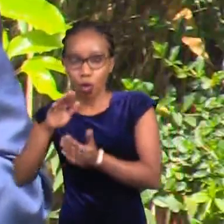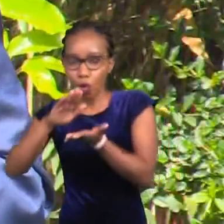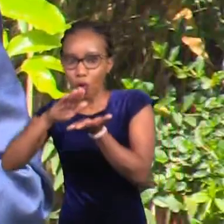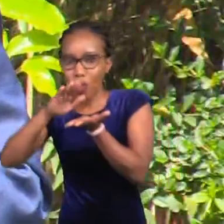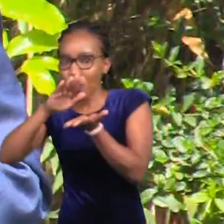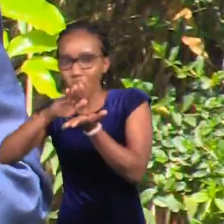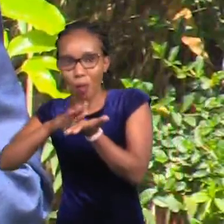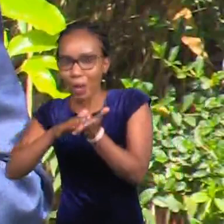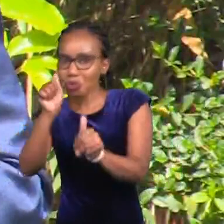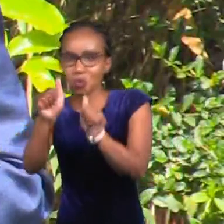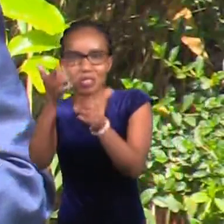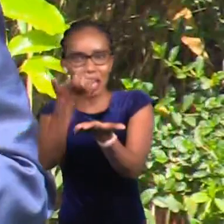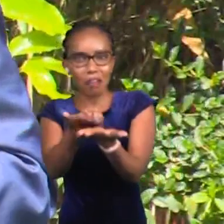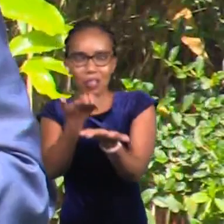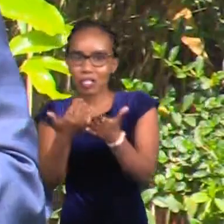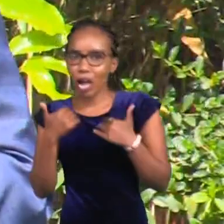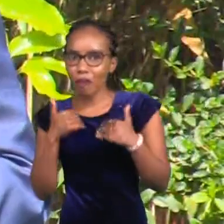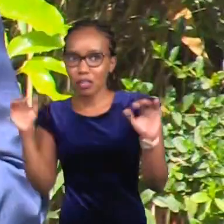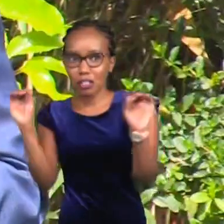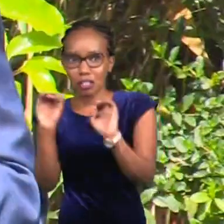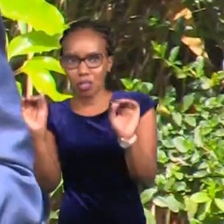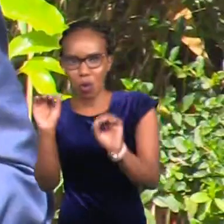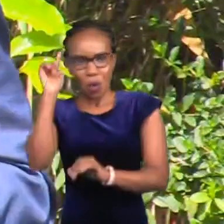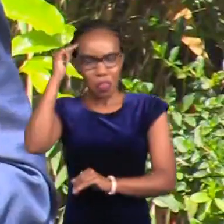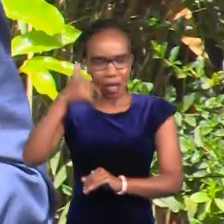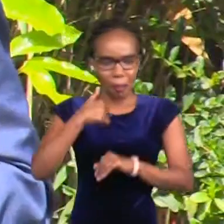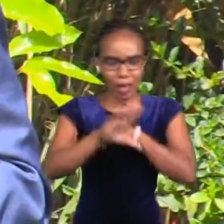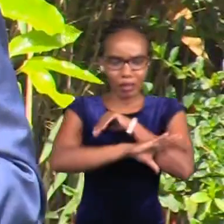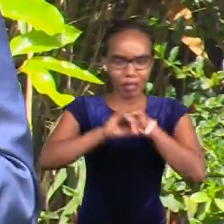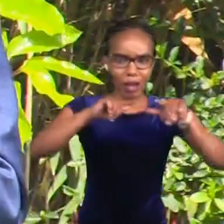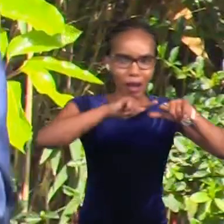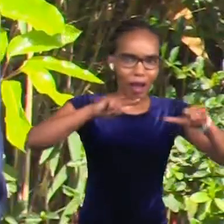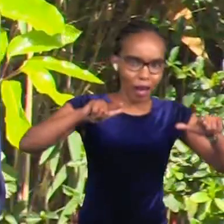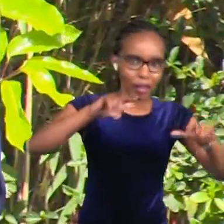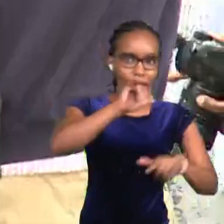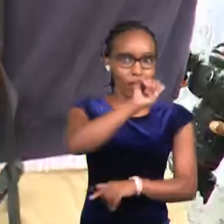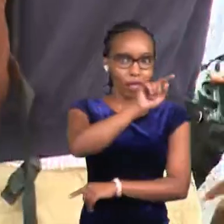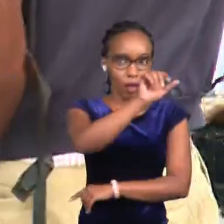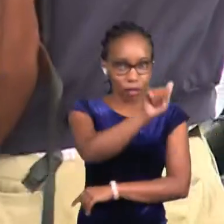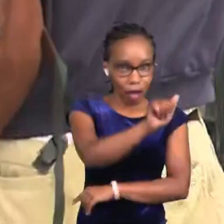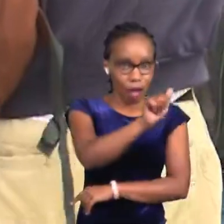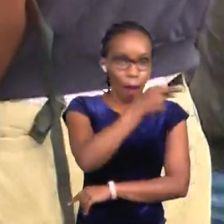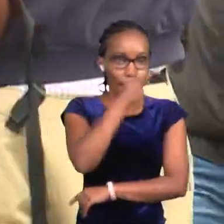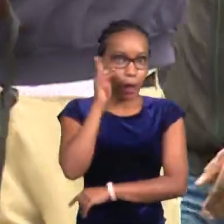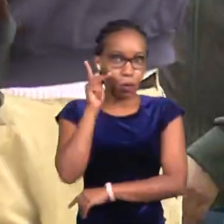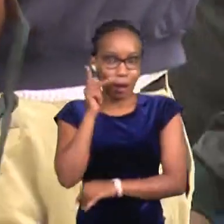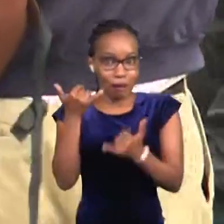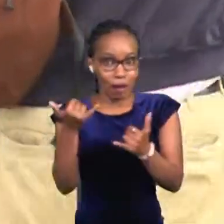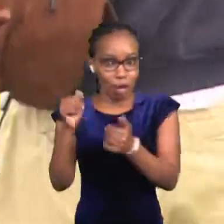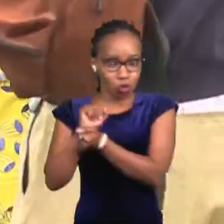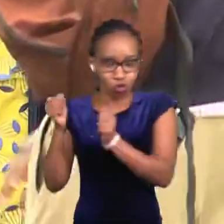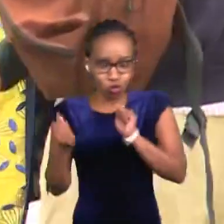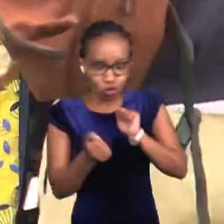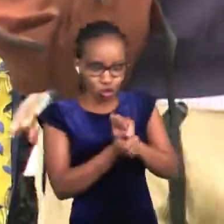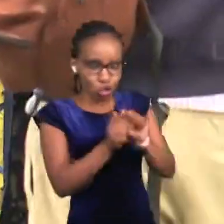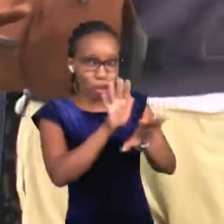unsubstantiated claim to the effect that I grabbed government land in Yata. The former vice president turning the tables on the deputy